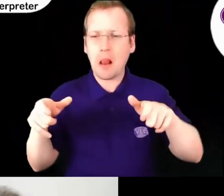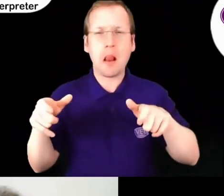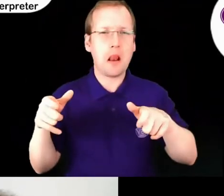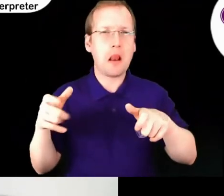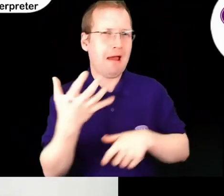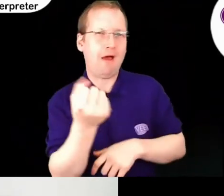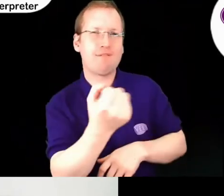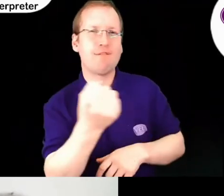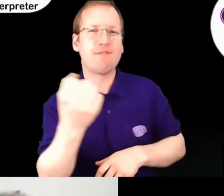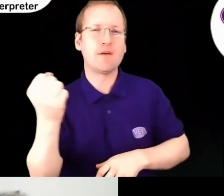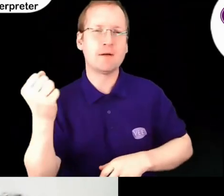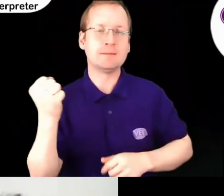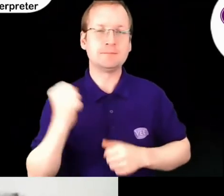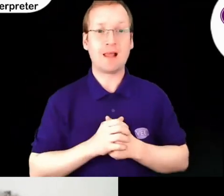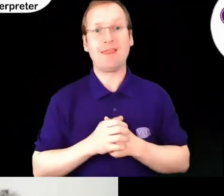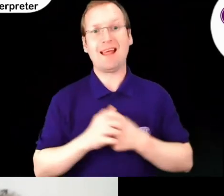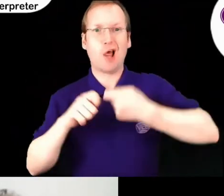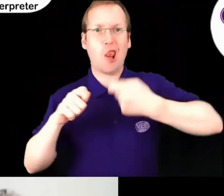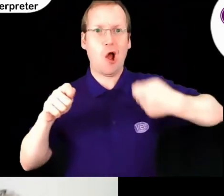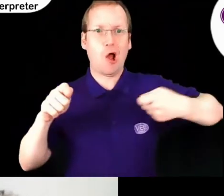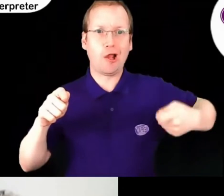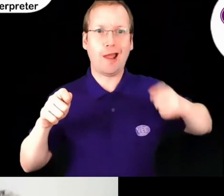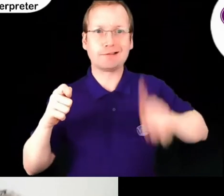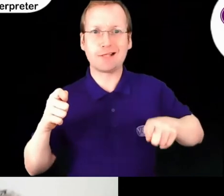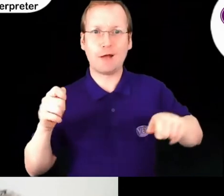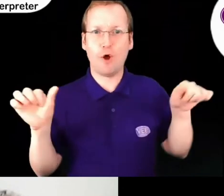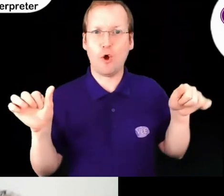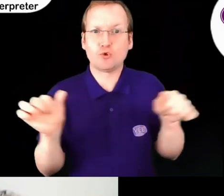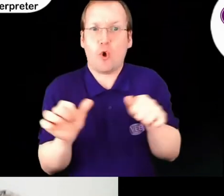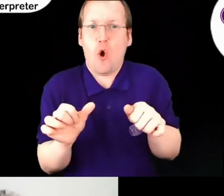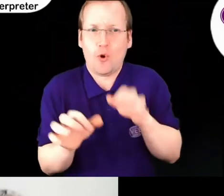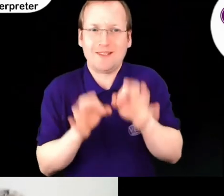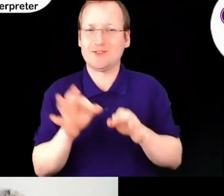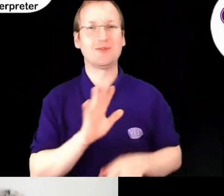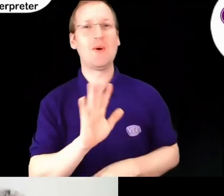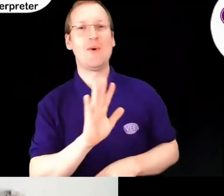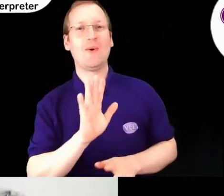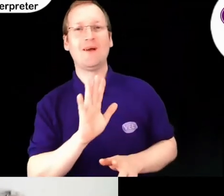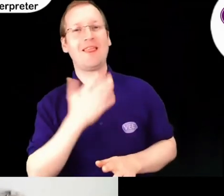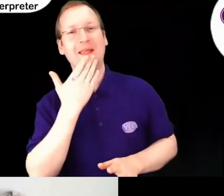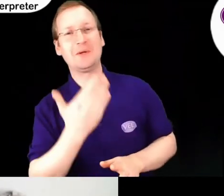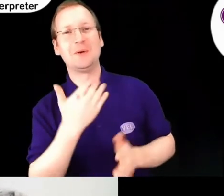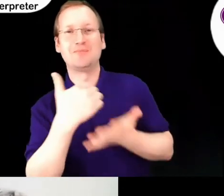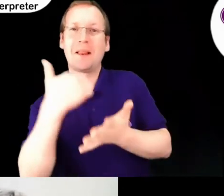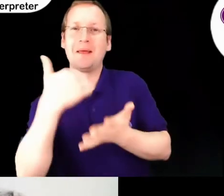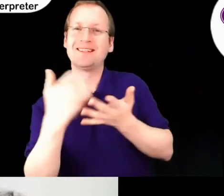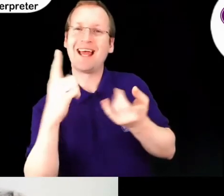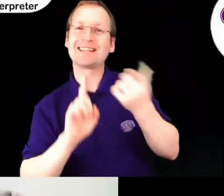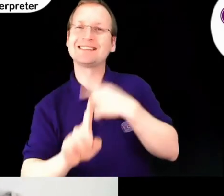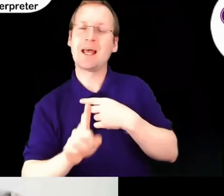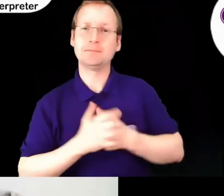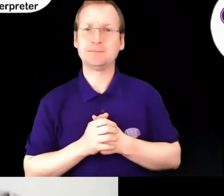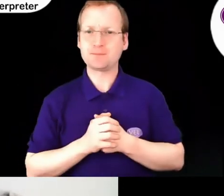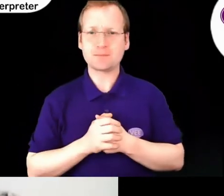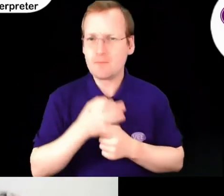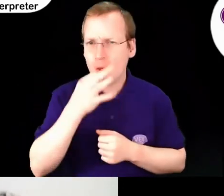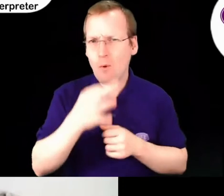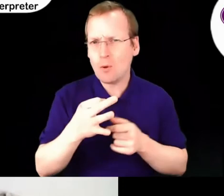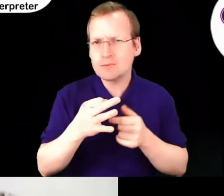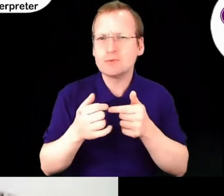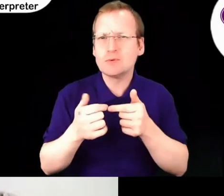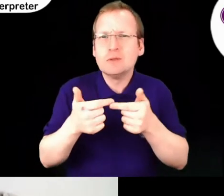have. That's a long answer to a short question. Absolutely. No, it's a brilliant answer. So I'm not going to ask you too much